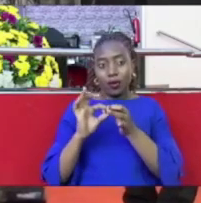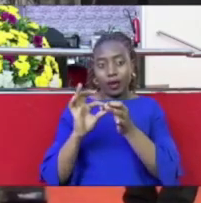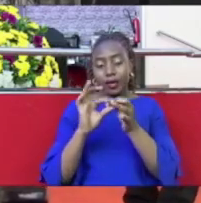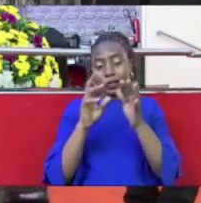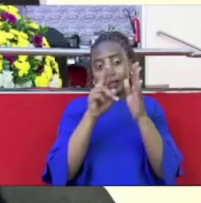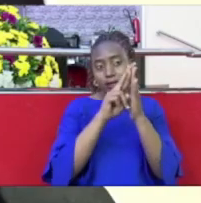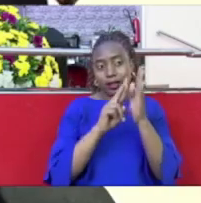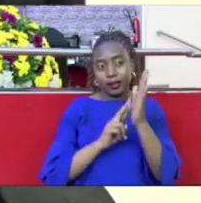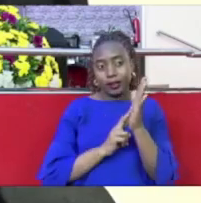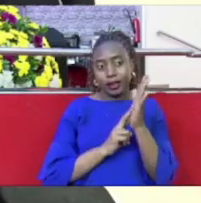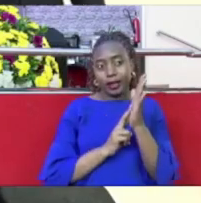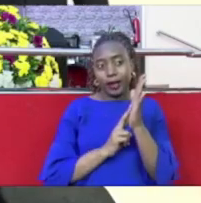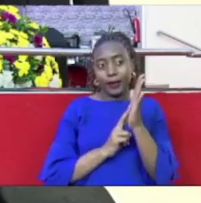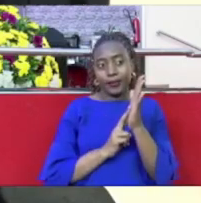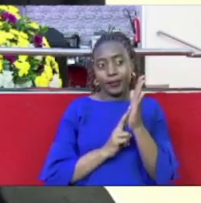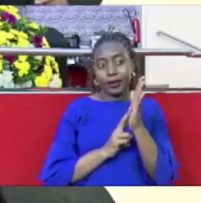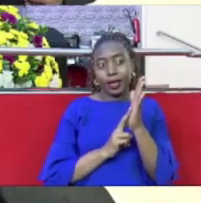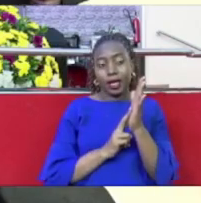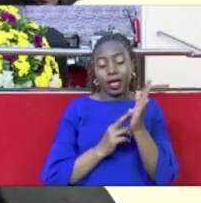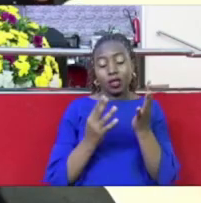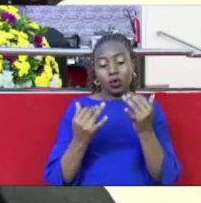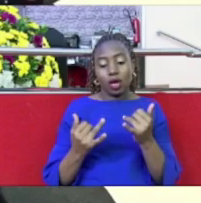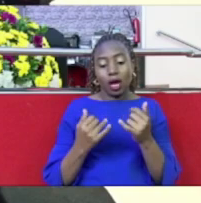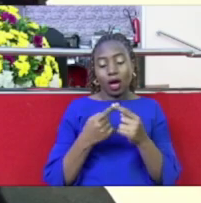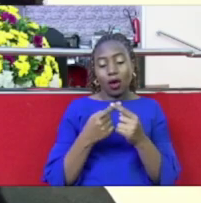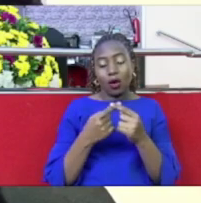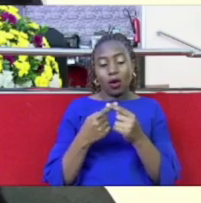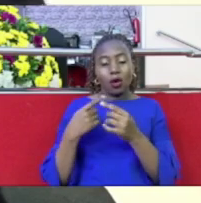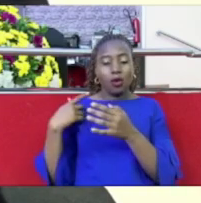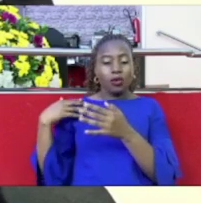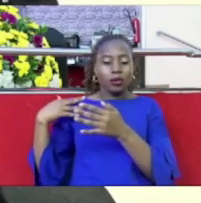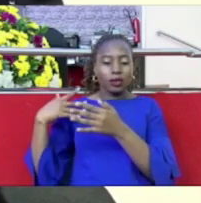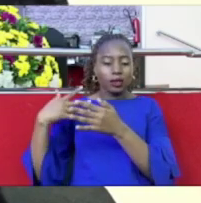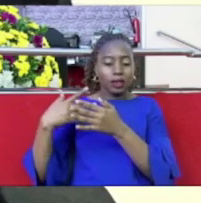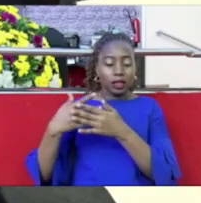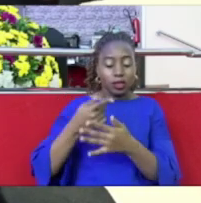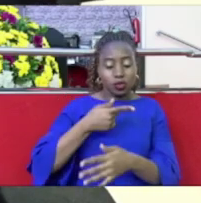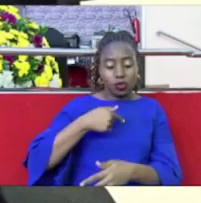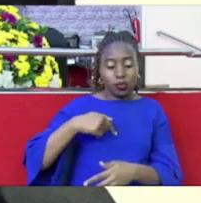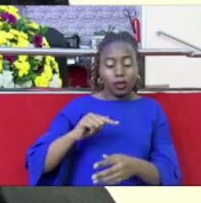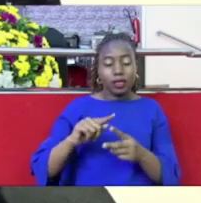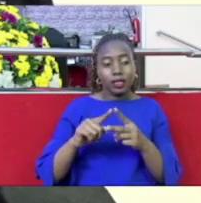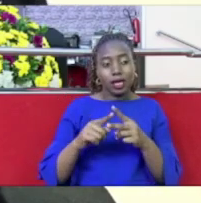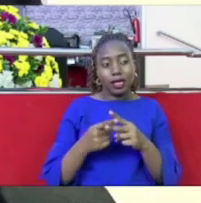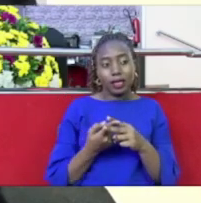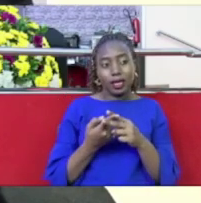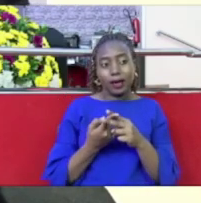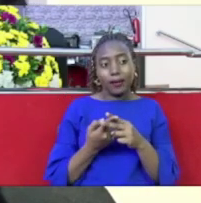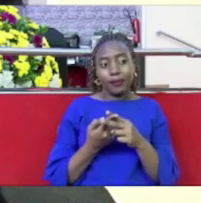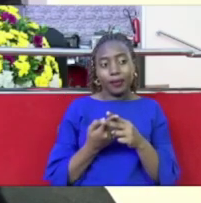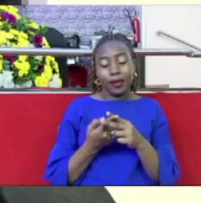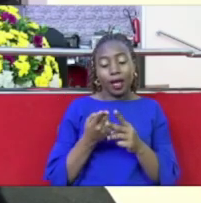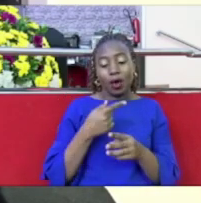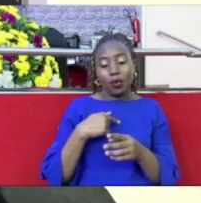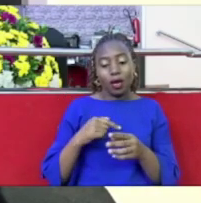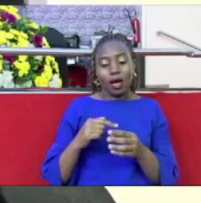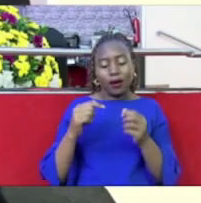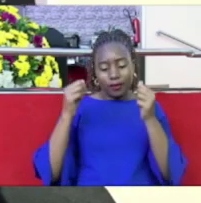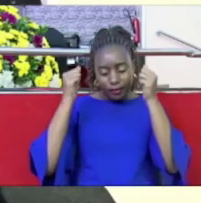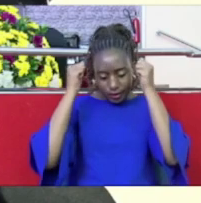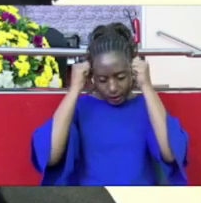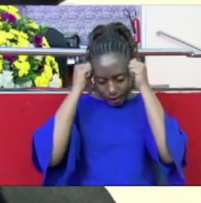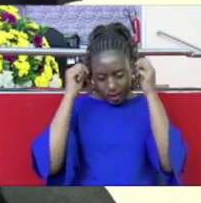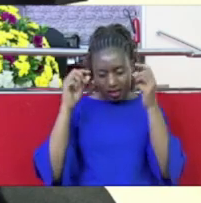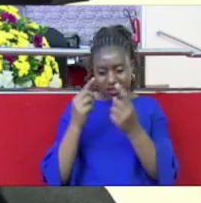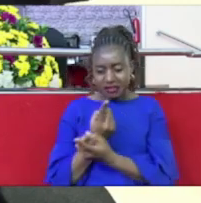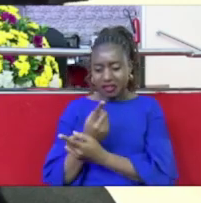ya pamoja. So since we began, hivyo tangu tulipoanza, we've covered several disciplines. Tumesoma nidhamu